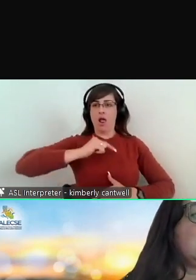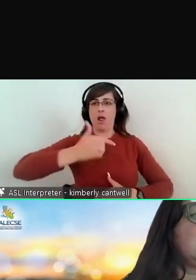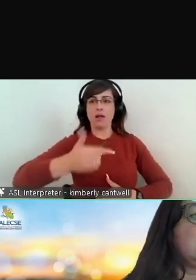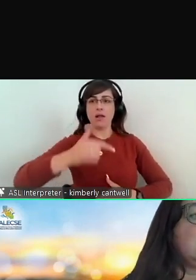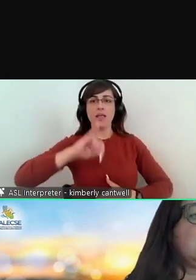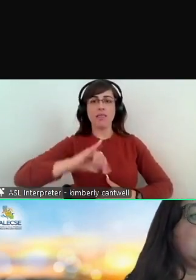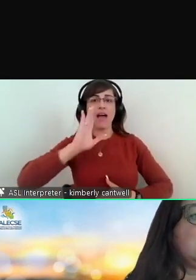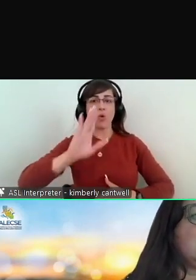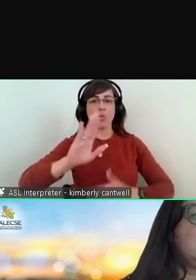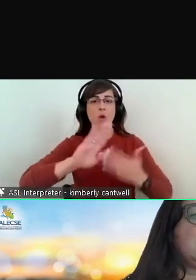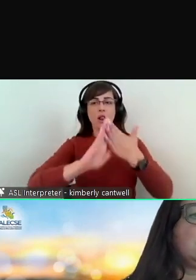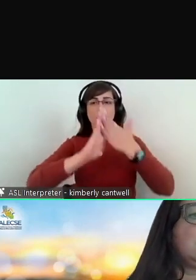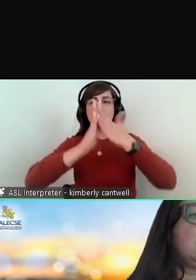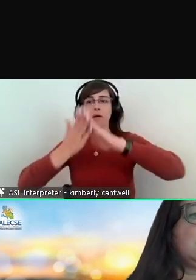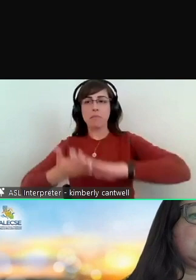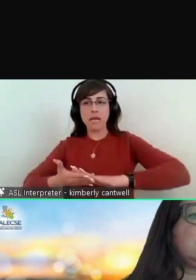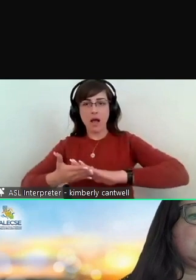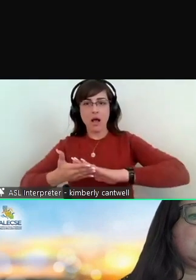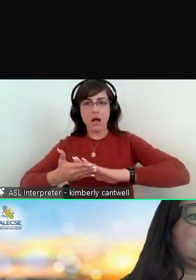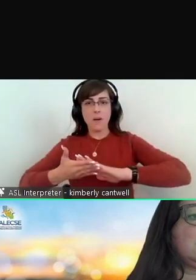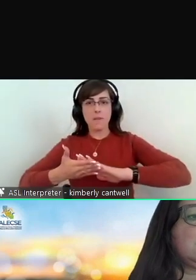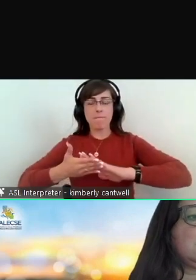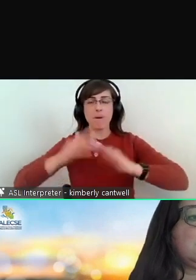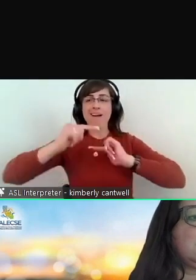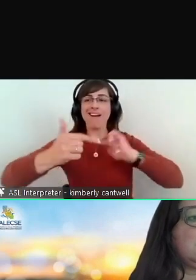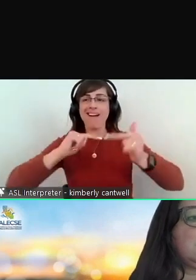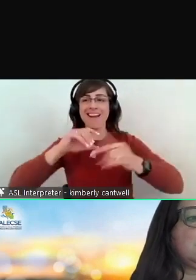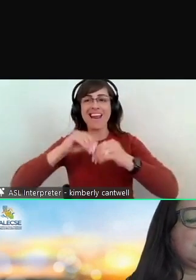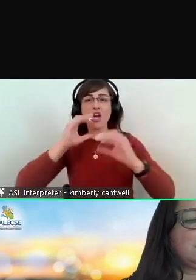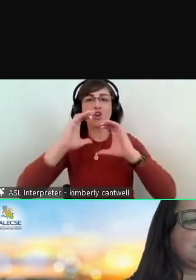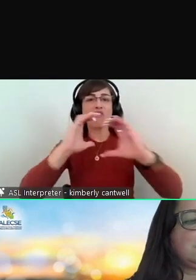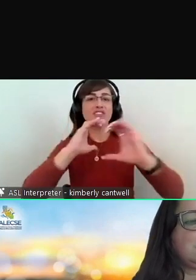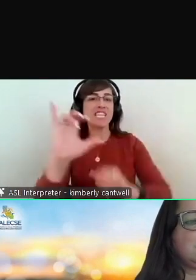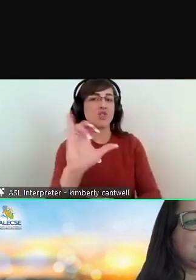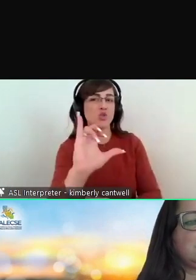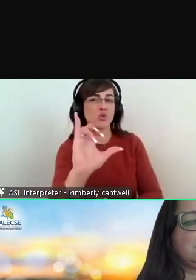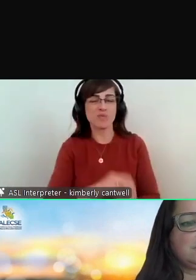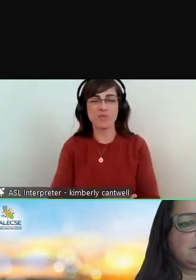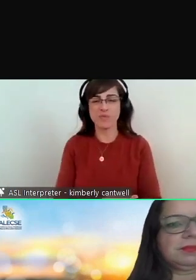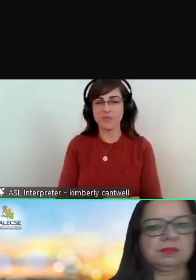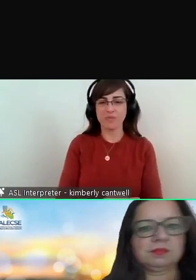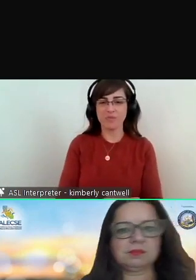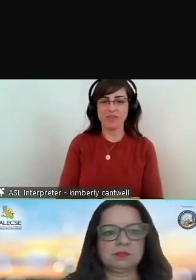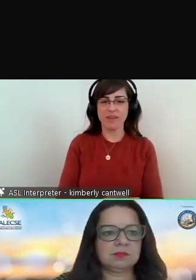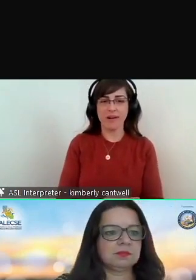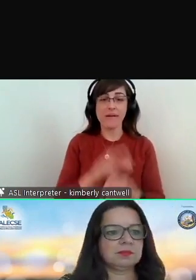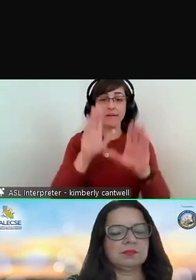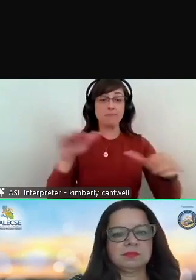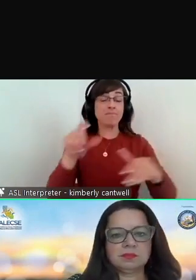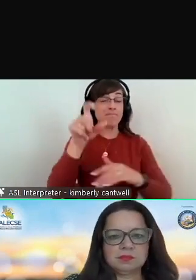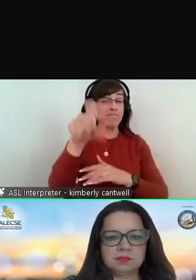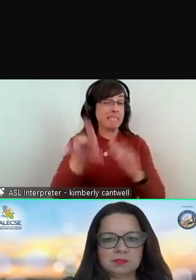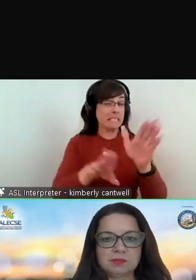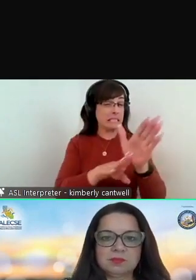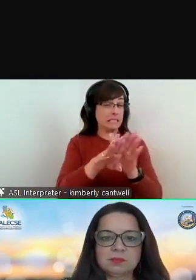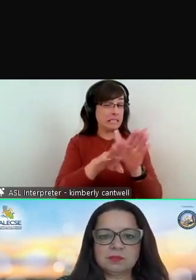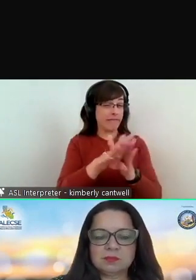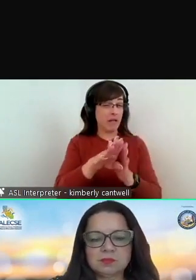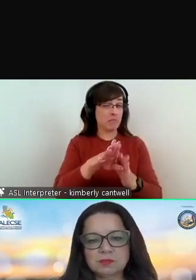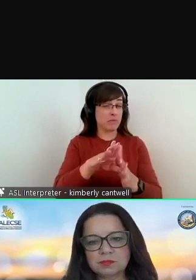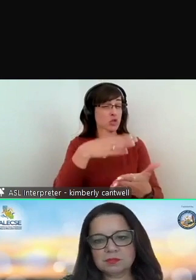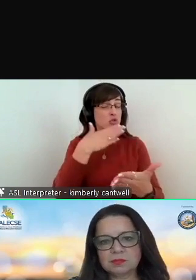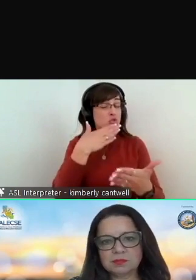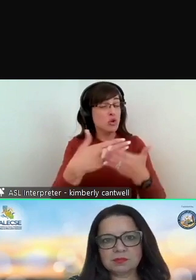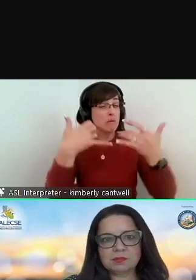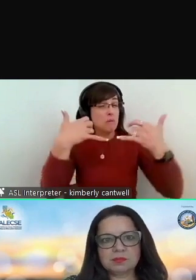will eventually turn into taking turns in conversation. Children need to develop very good